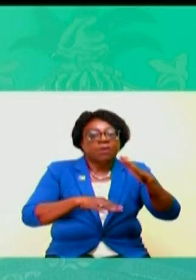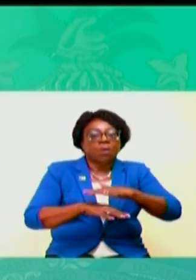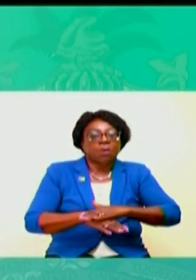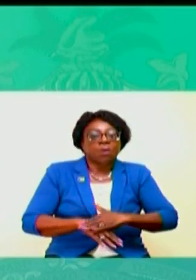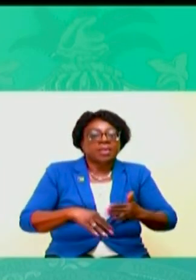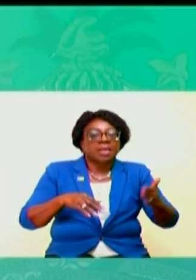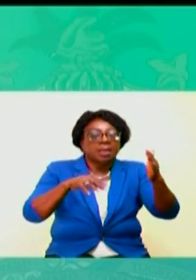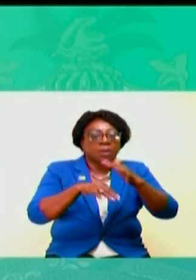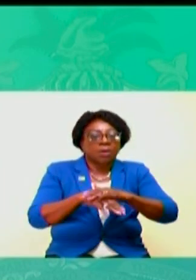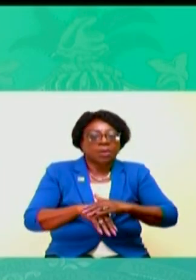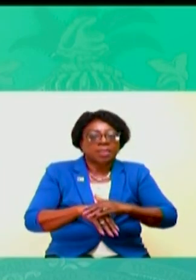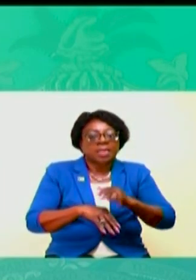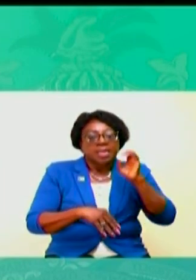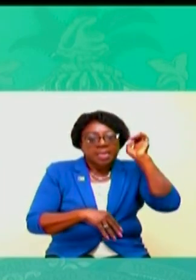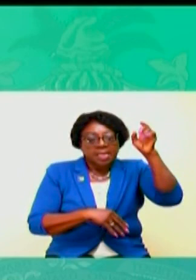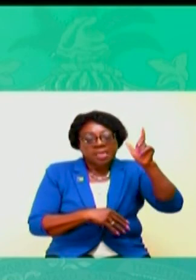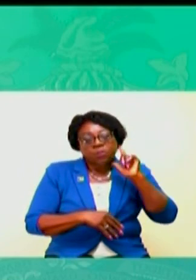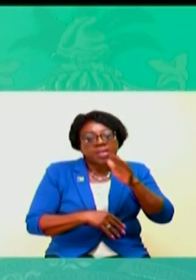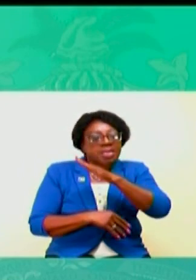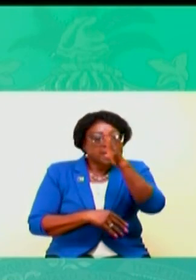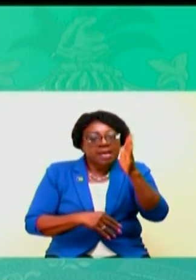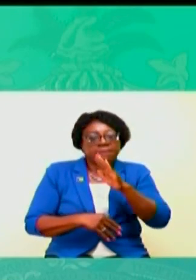he'll never be forgotten.